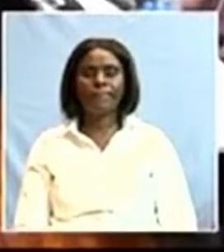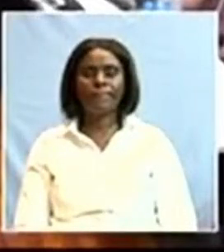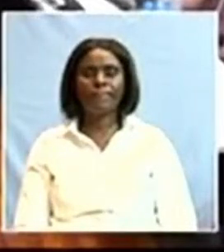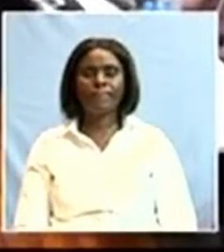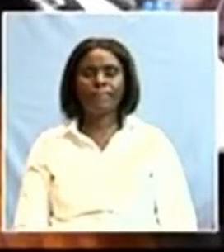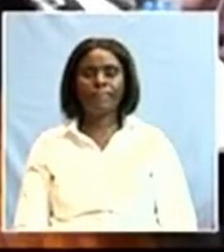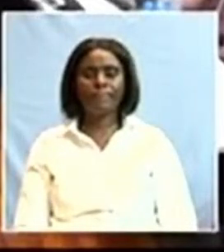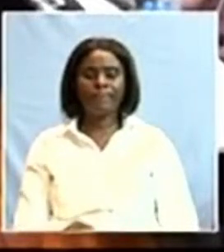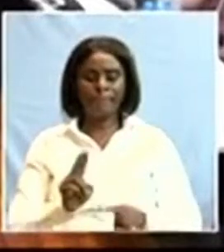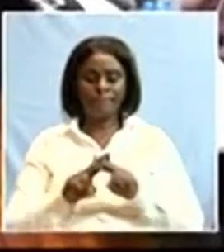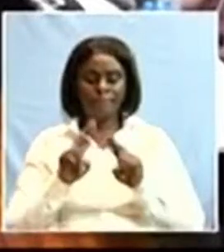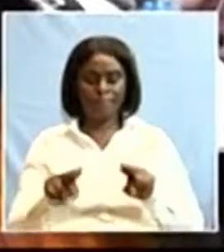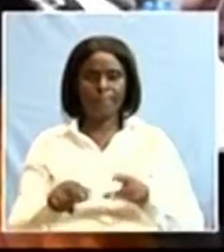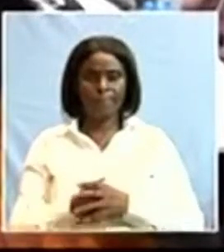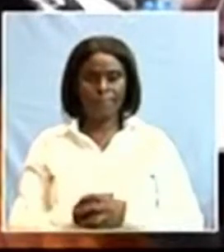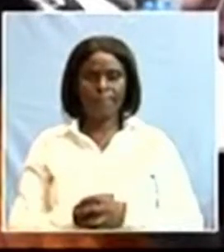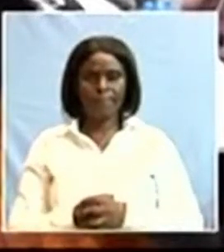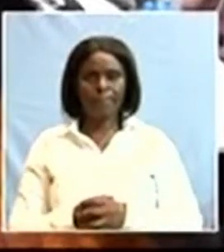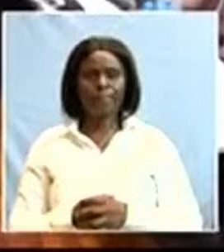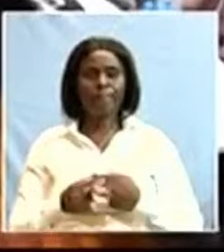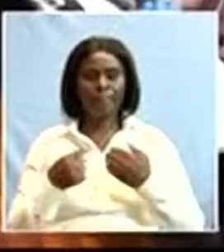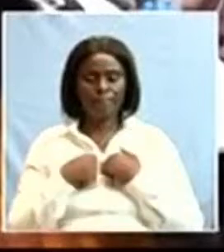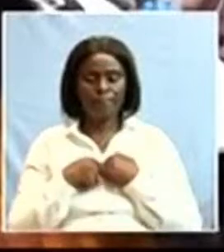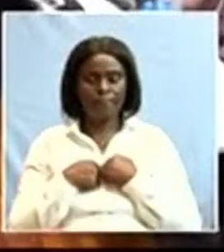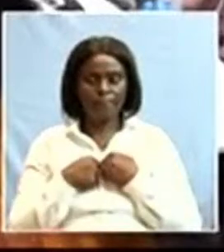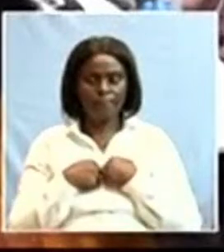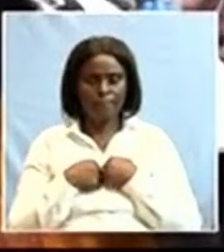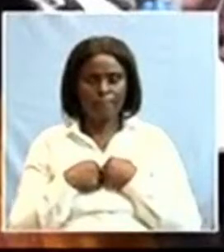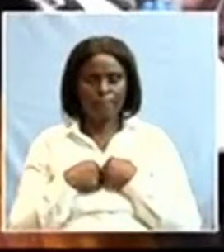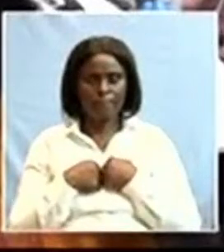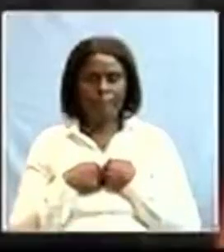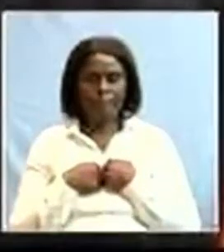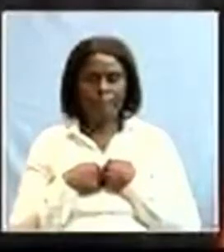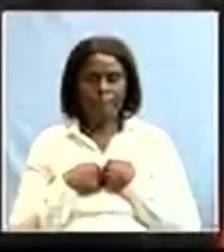Thank you, Chair. I think I'm